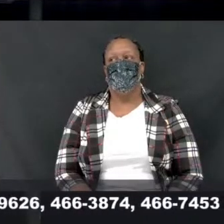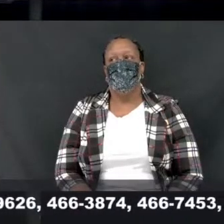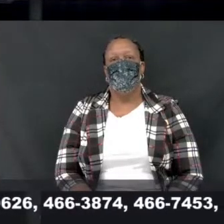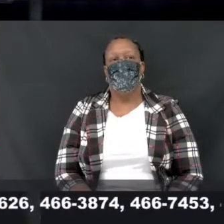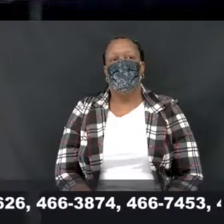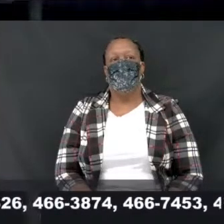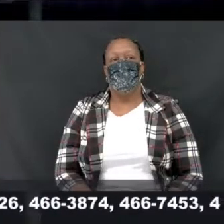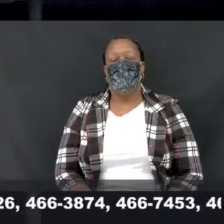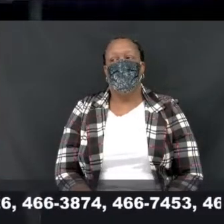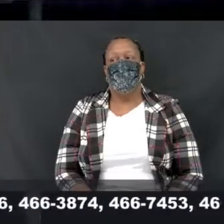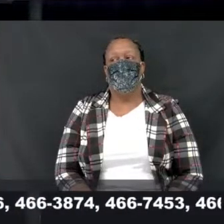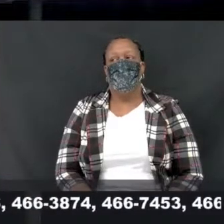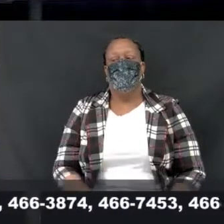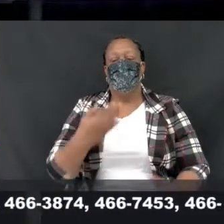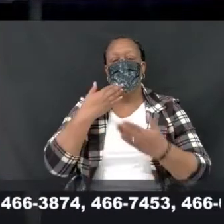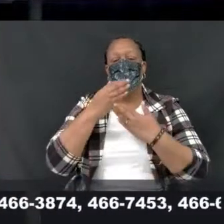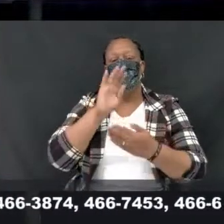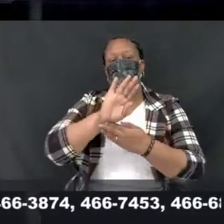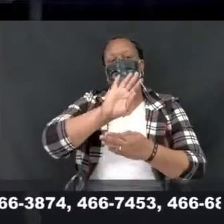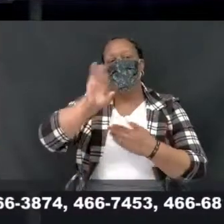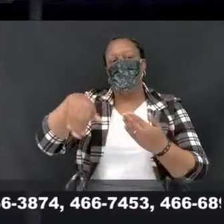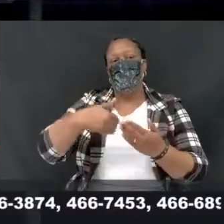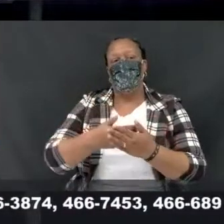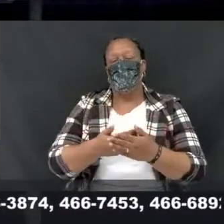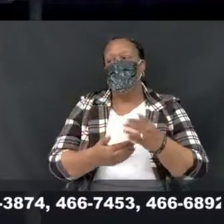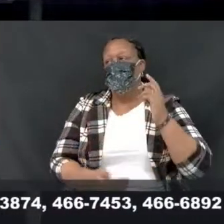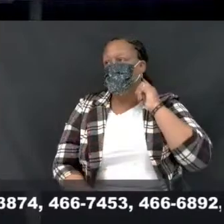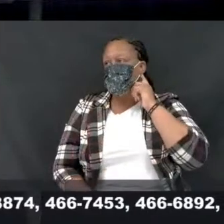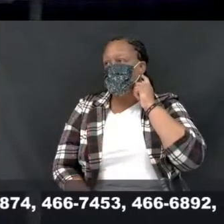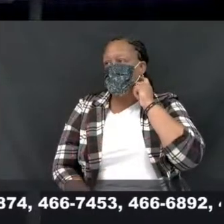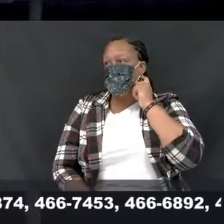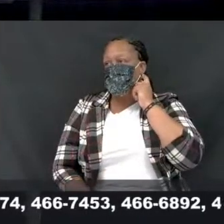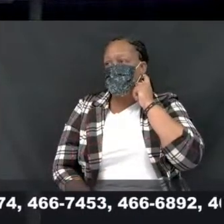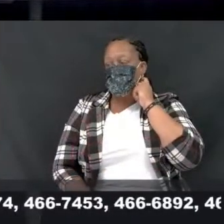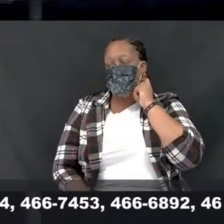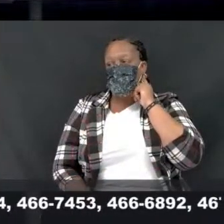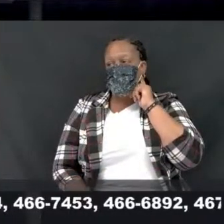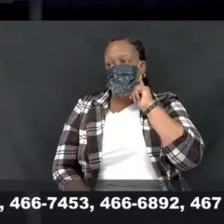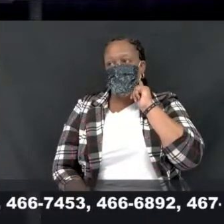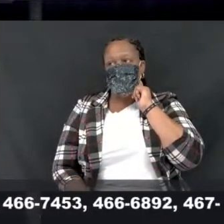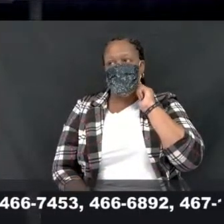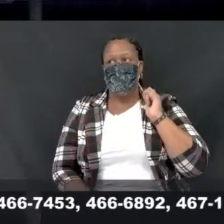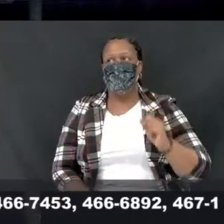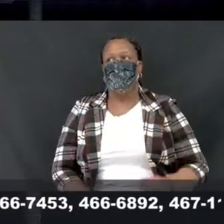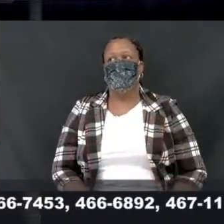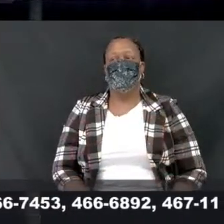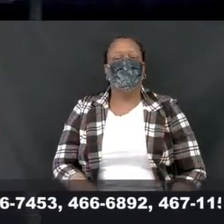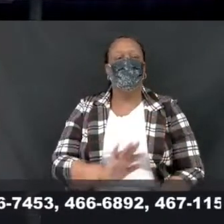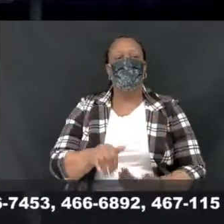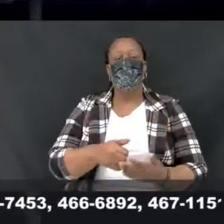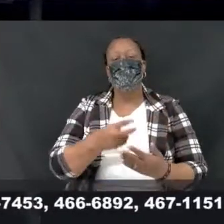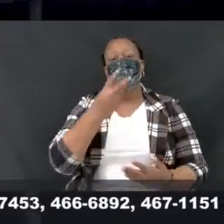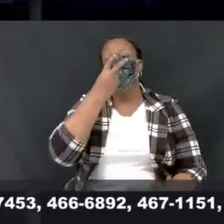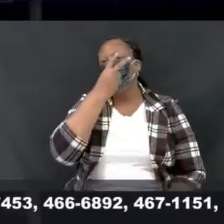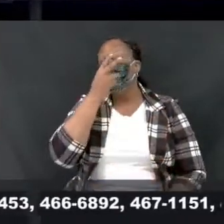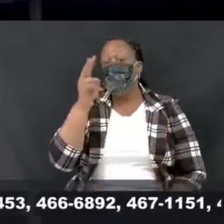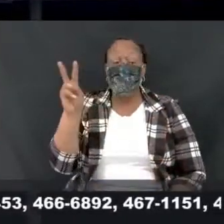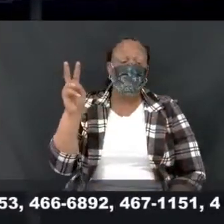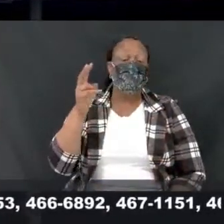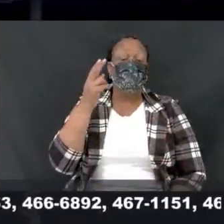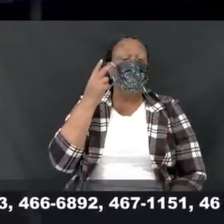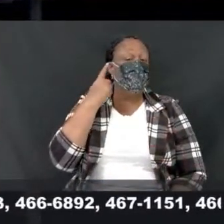Pleasant good evening or good afternoon to all. Thank you, Michelle. To all of those watching via the various